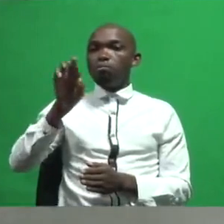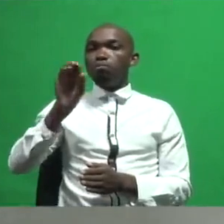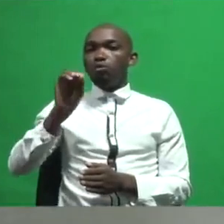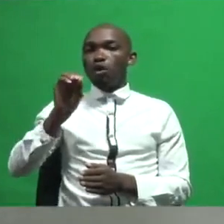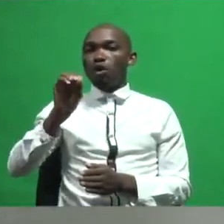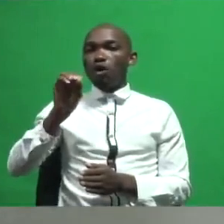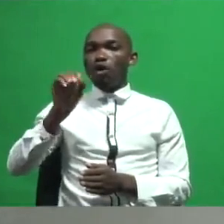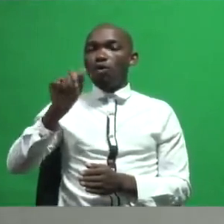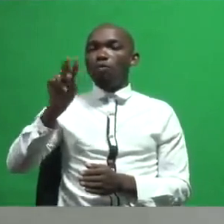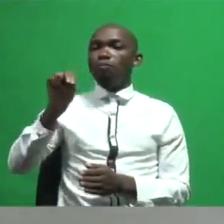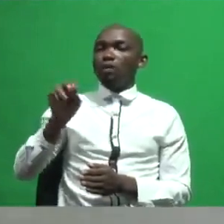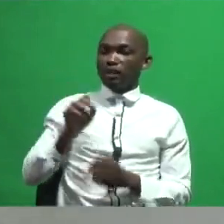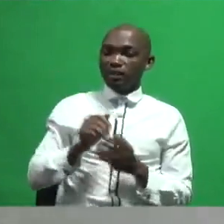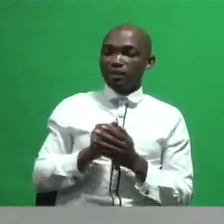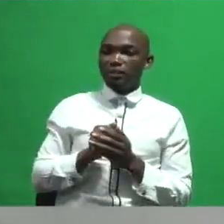Therefore,